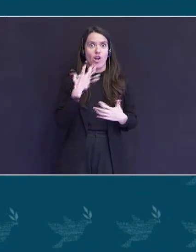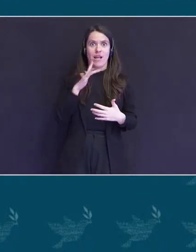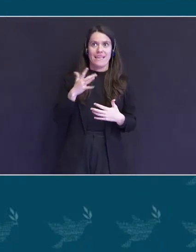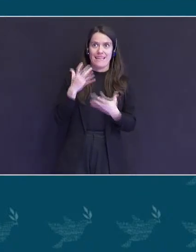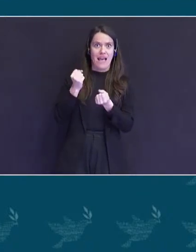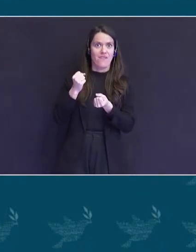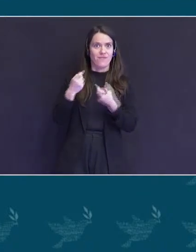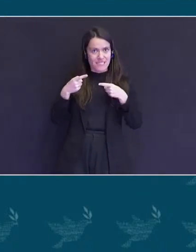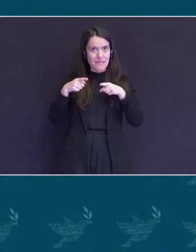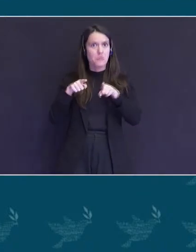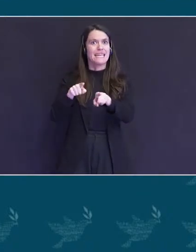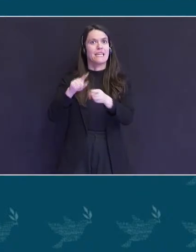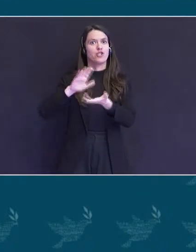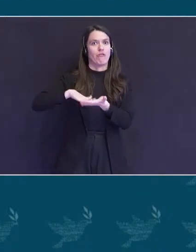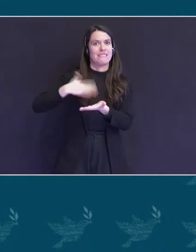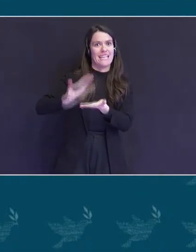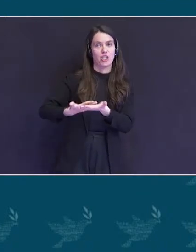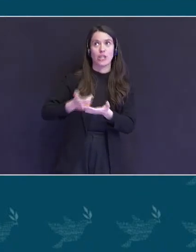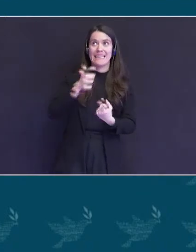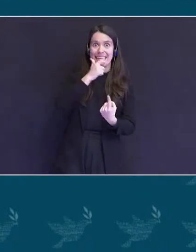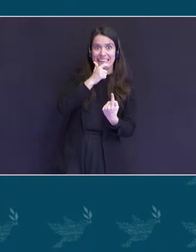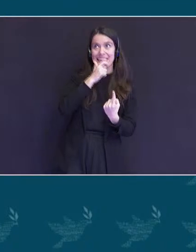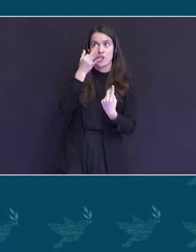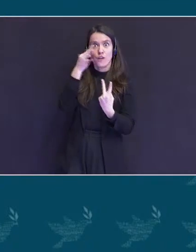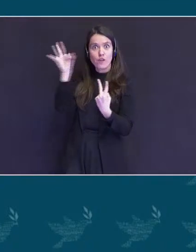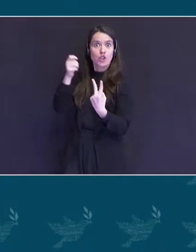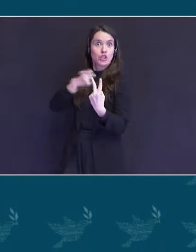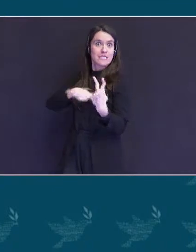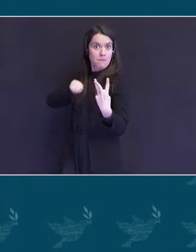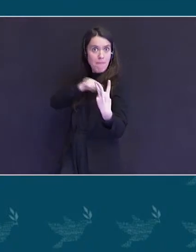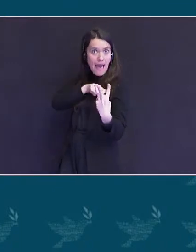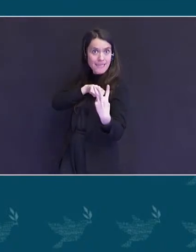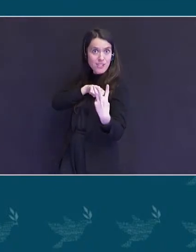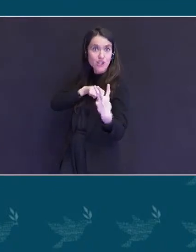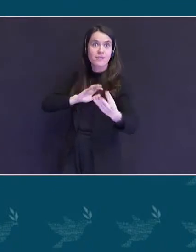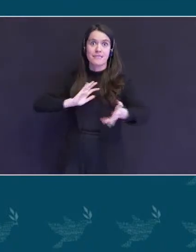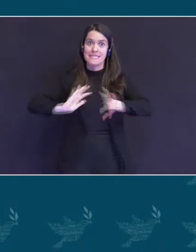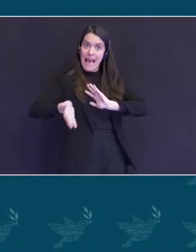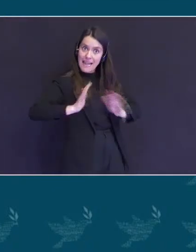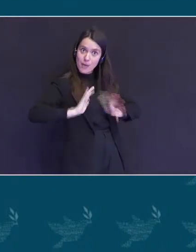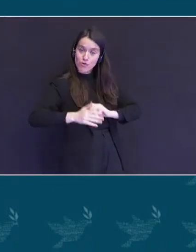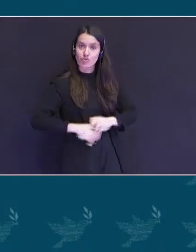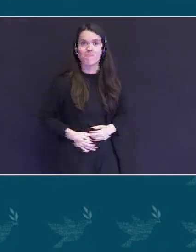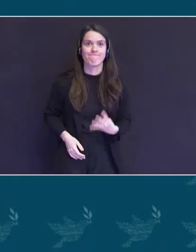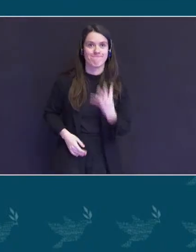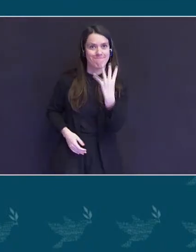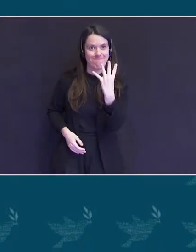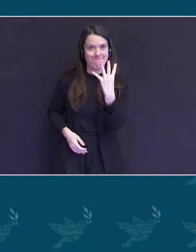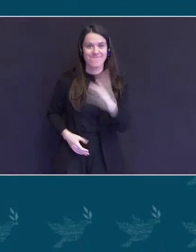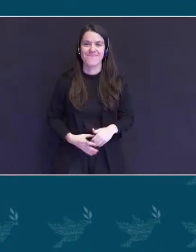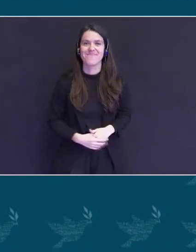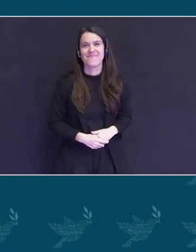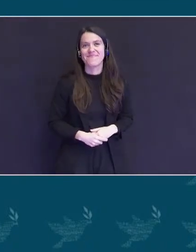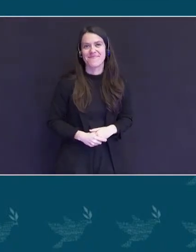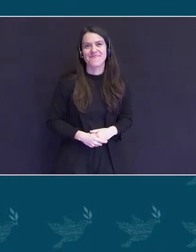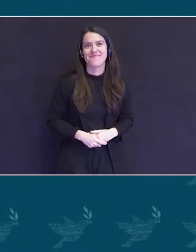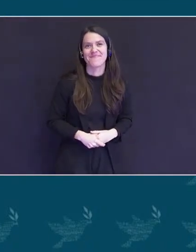translation into English, French, Spanish, and sign languages.